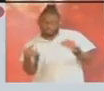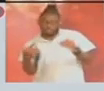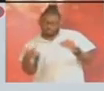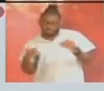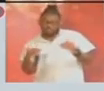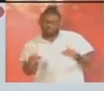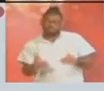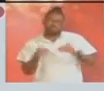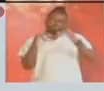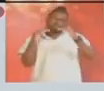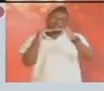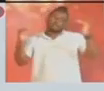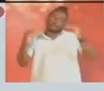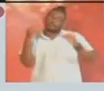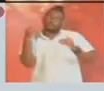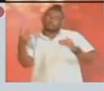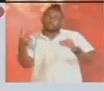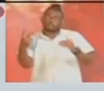this Saturday.